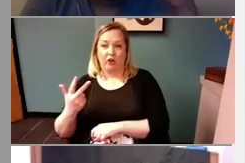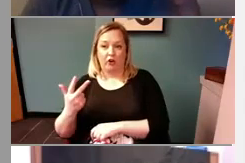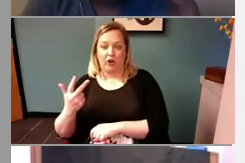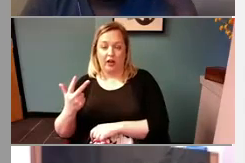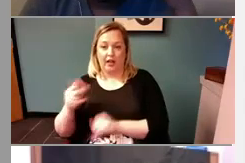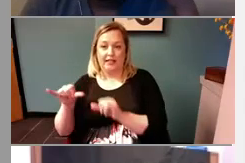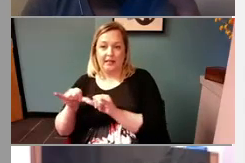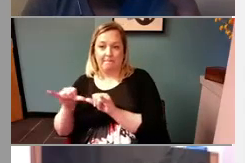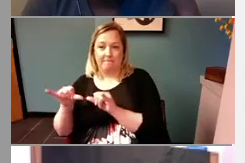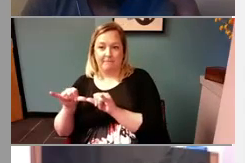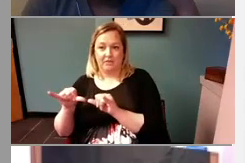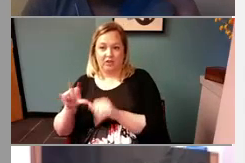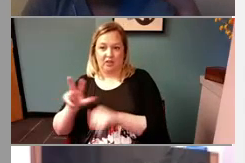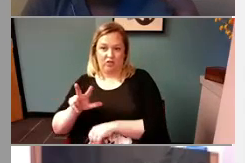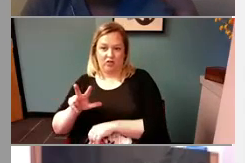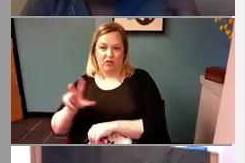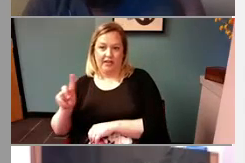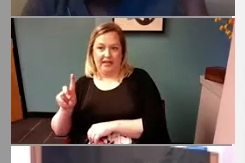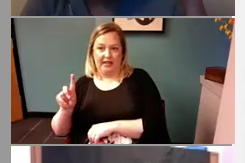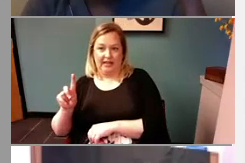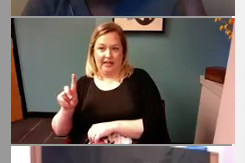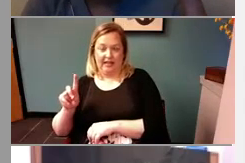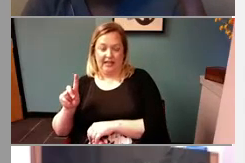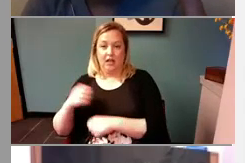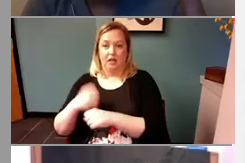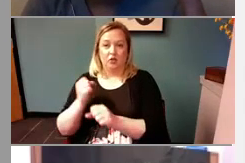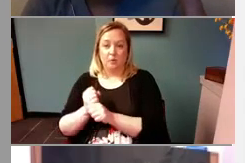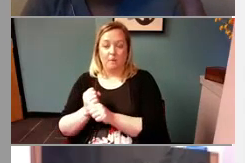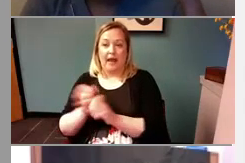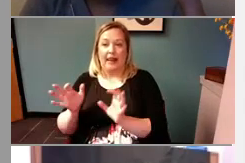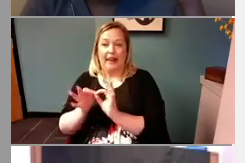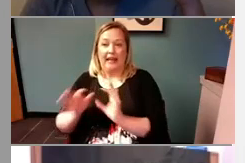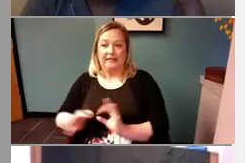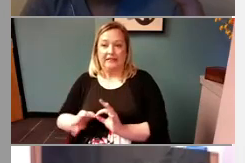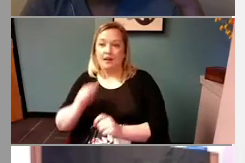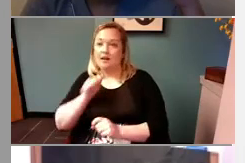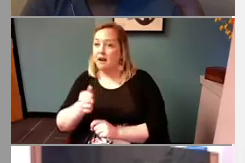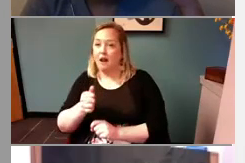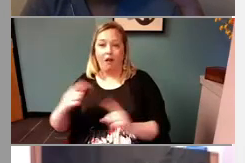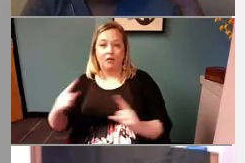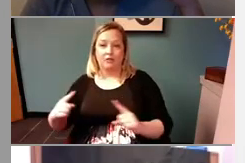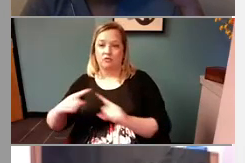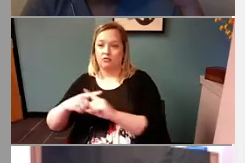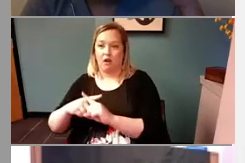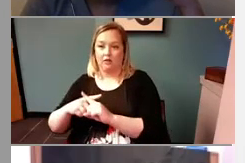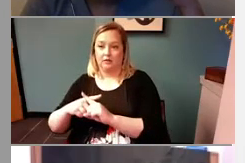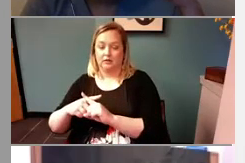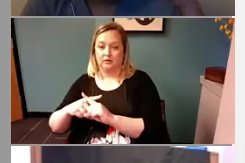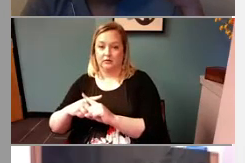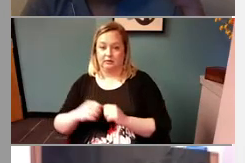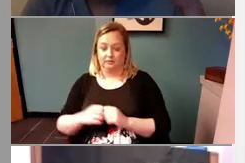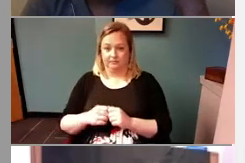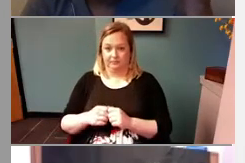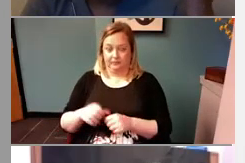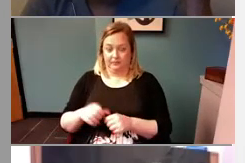would not cross. And in doing so, then you're like no longer representing that graph on